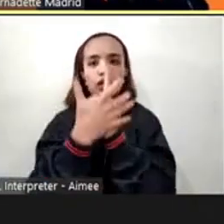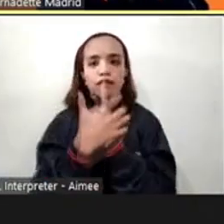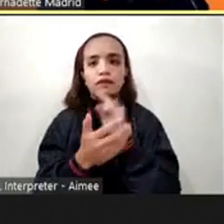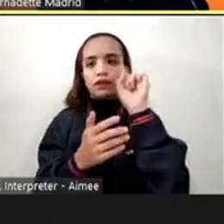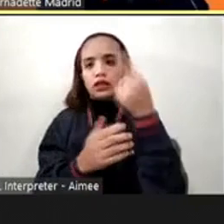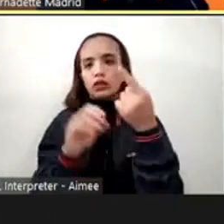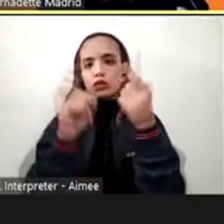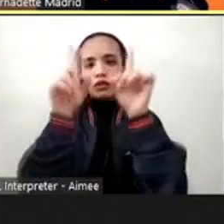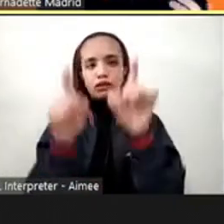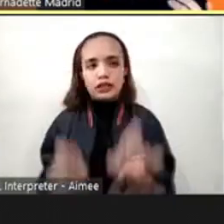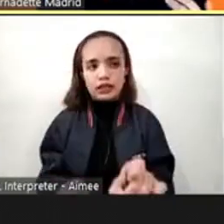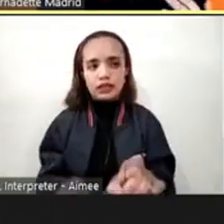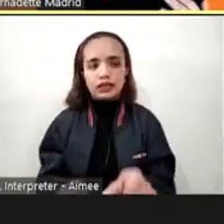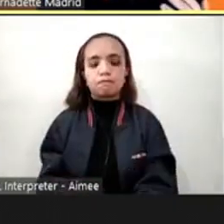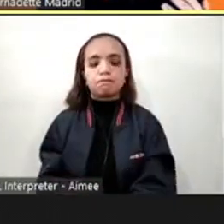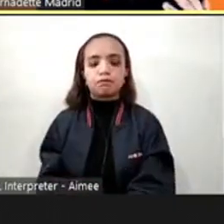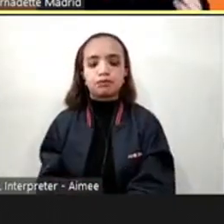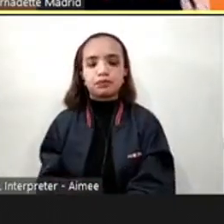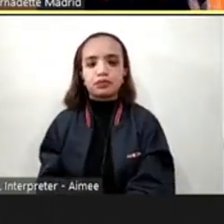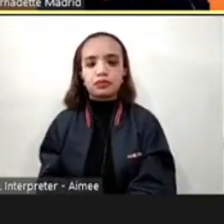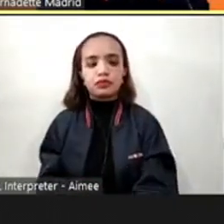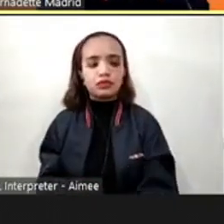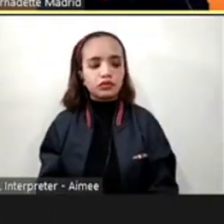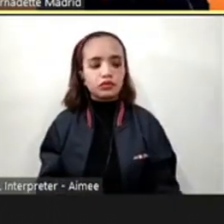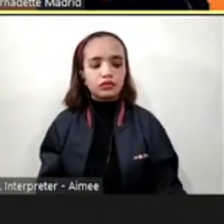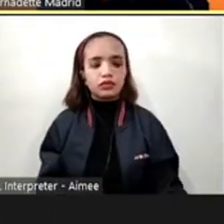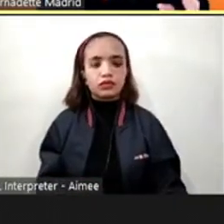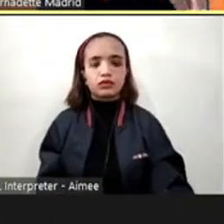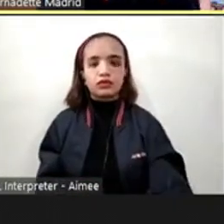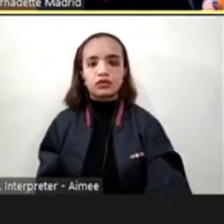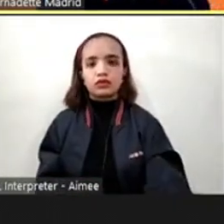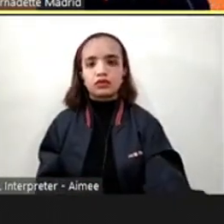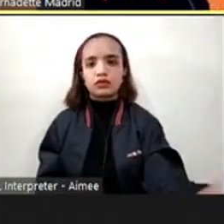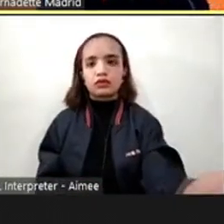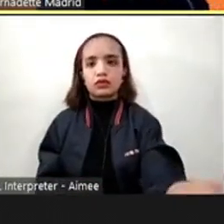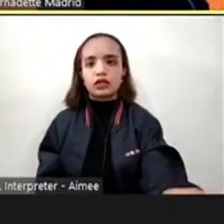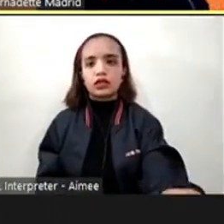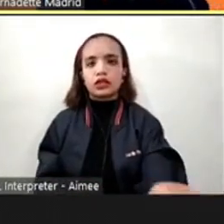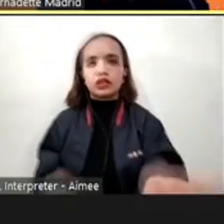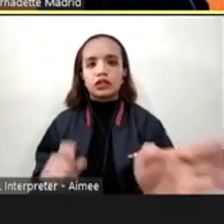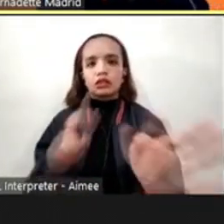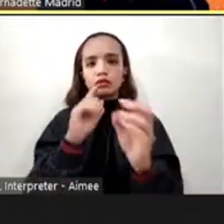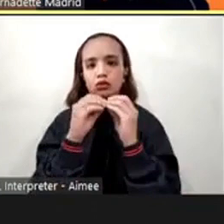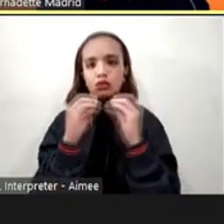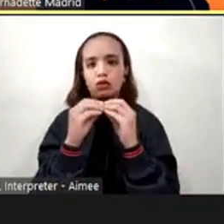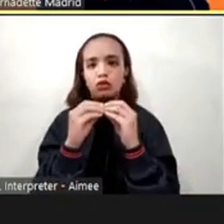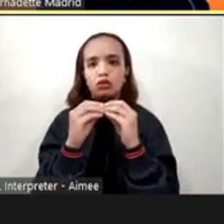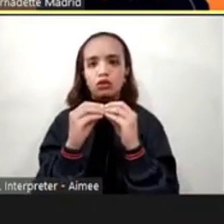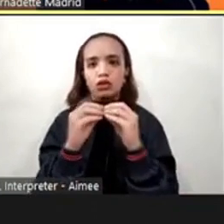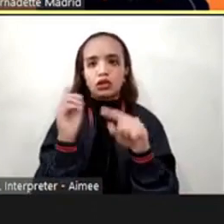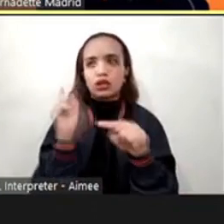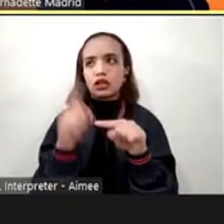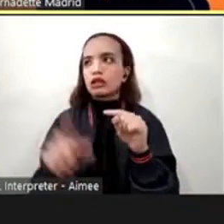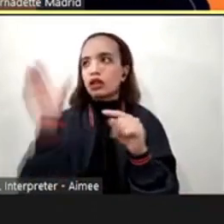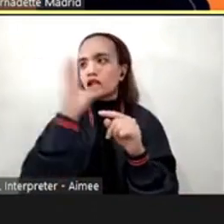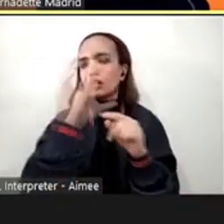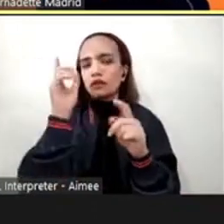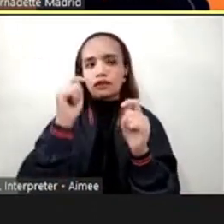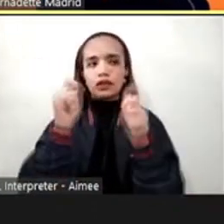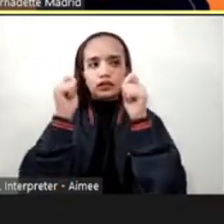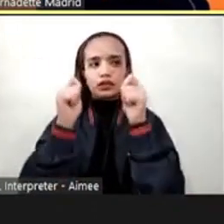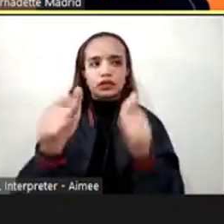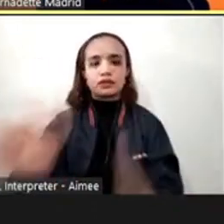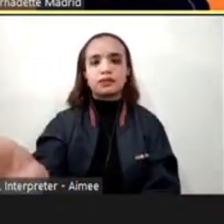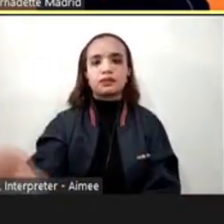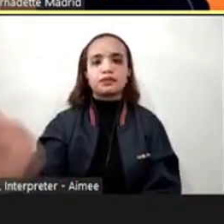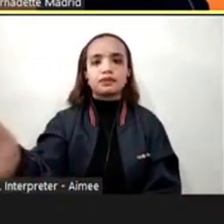testing first. So there are other, so it's more complex. You cannot just find a shelter immediately. And